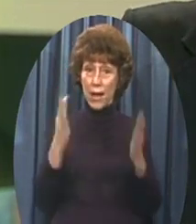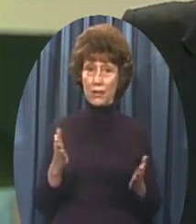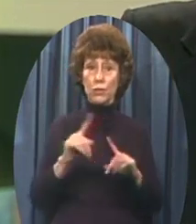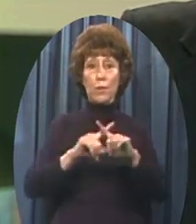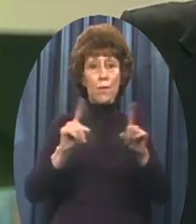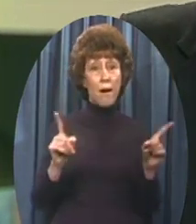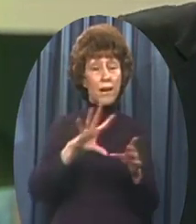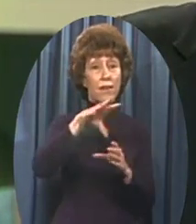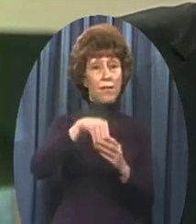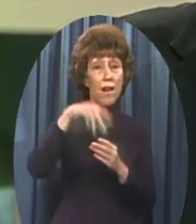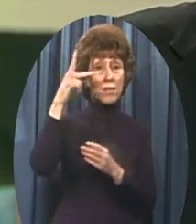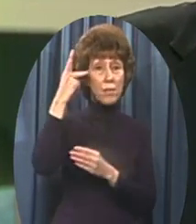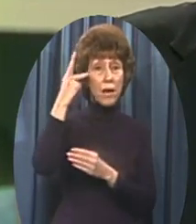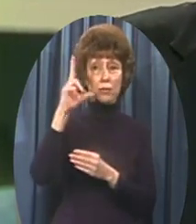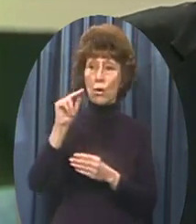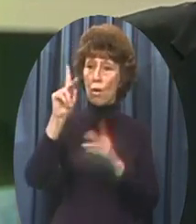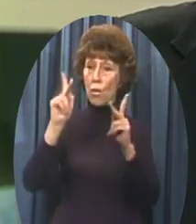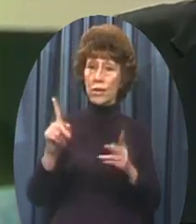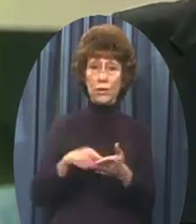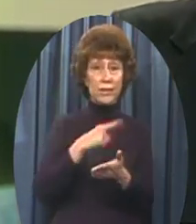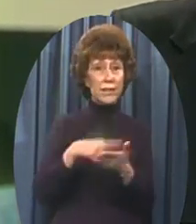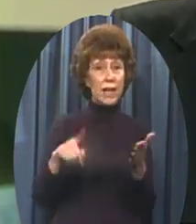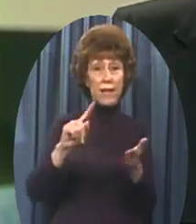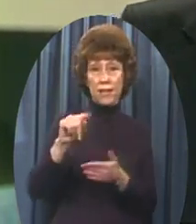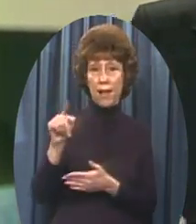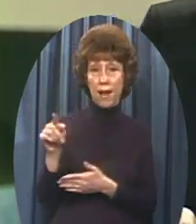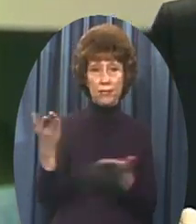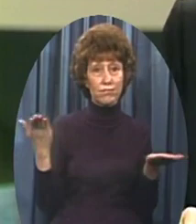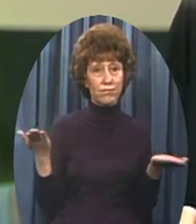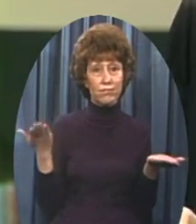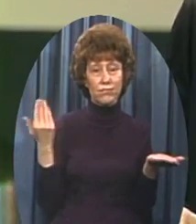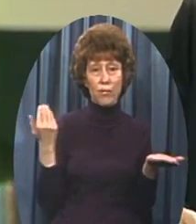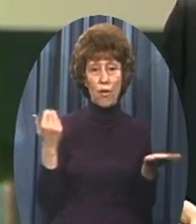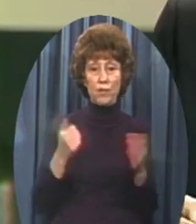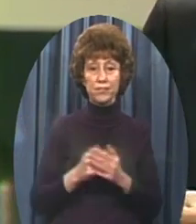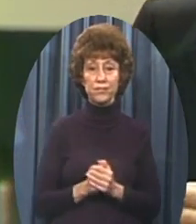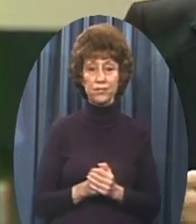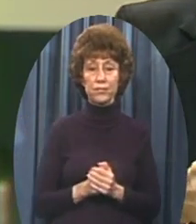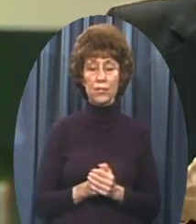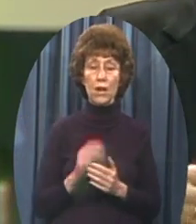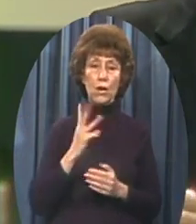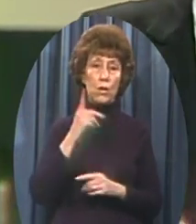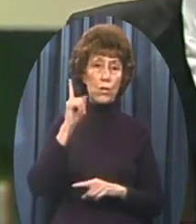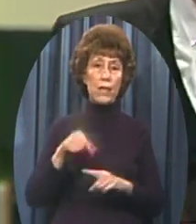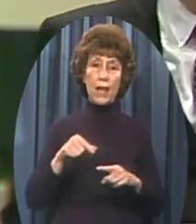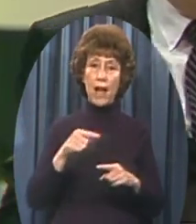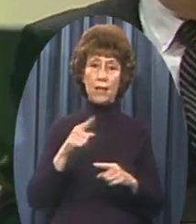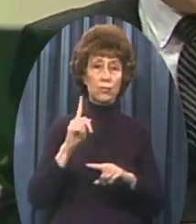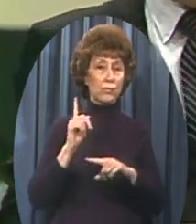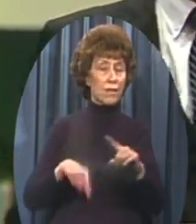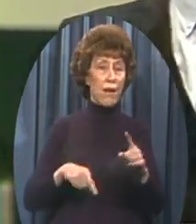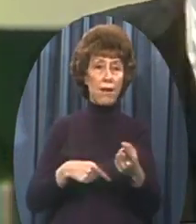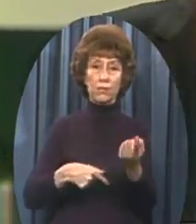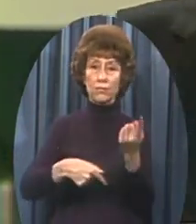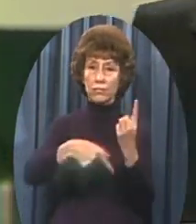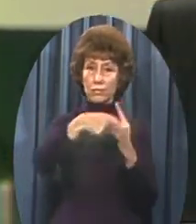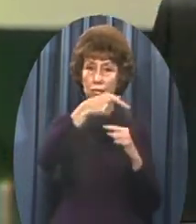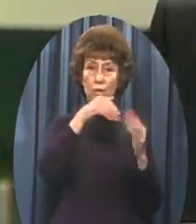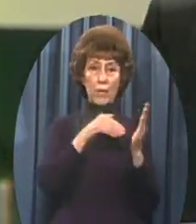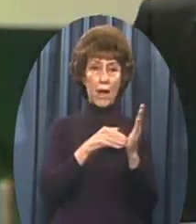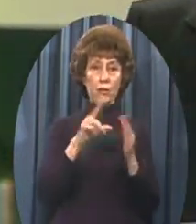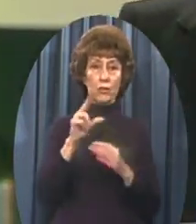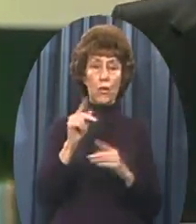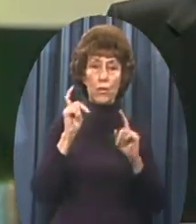that, and we cannot turn back. I've written a letter to my friends everywhere. This is one of them right